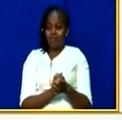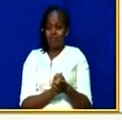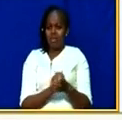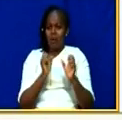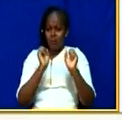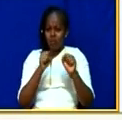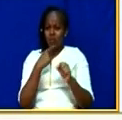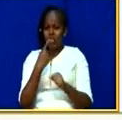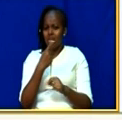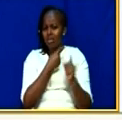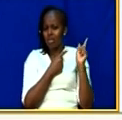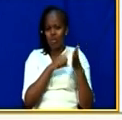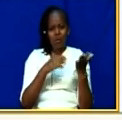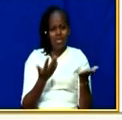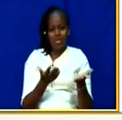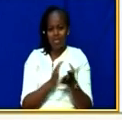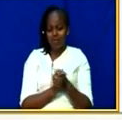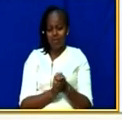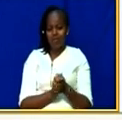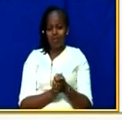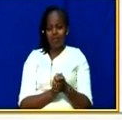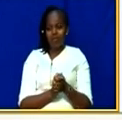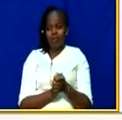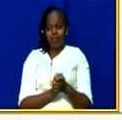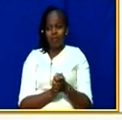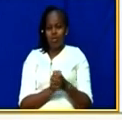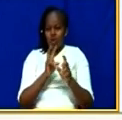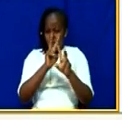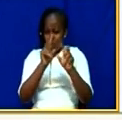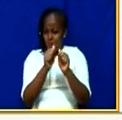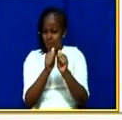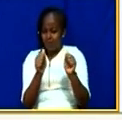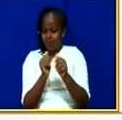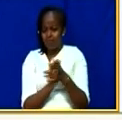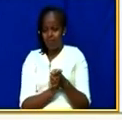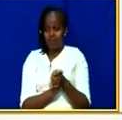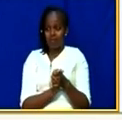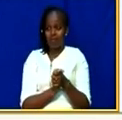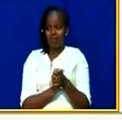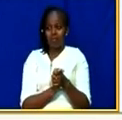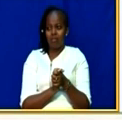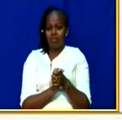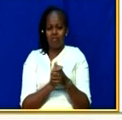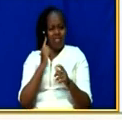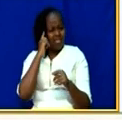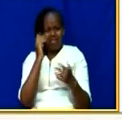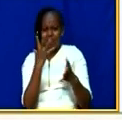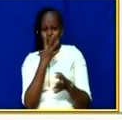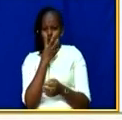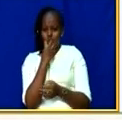to identify the type of crop? Look at it keenly. So that's like